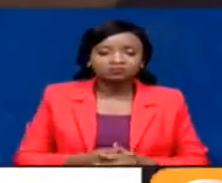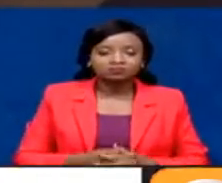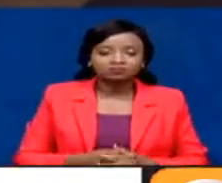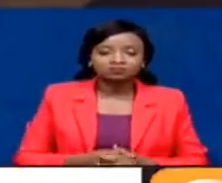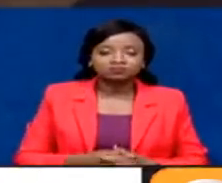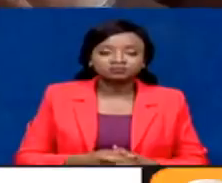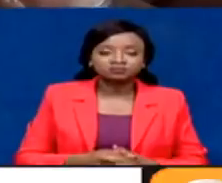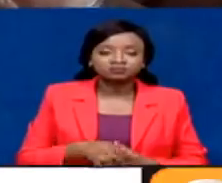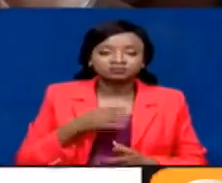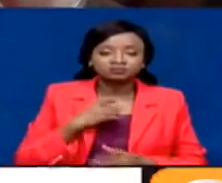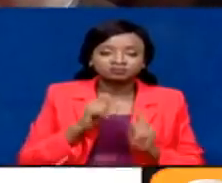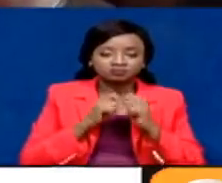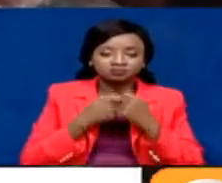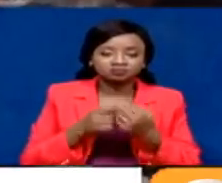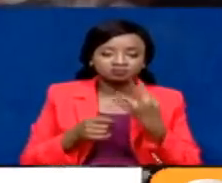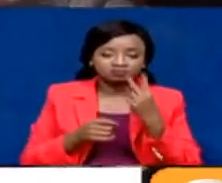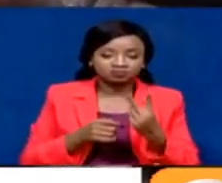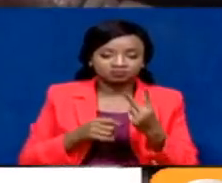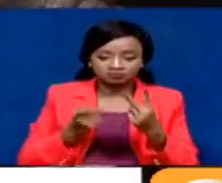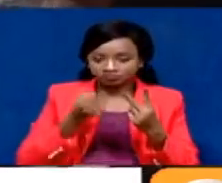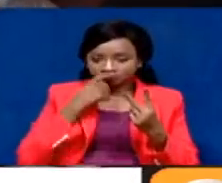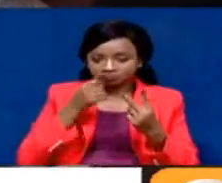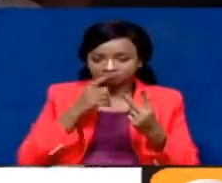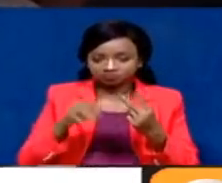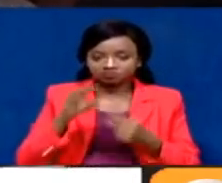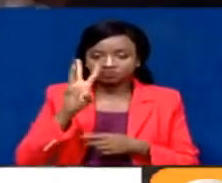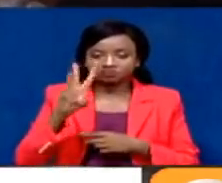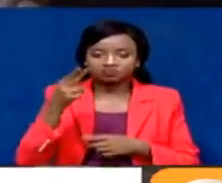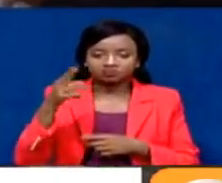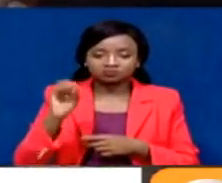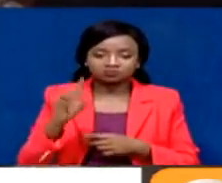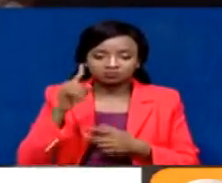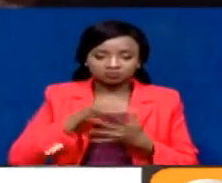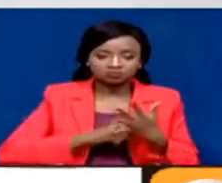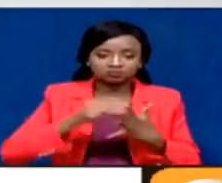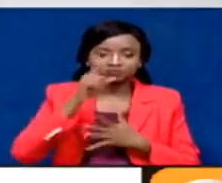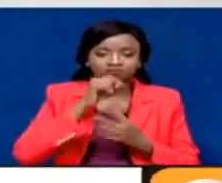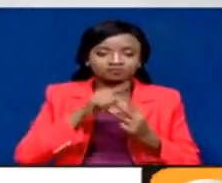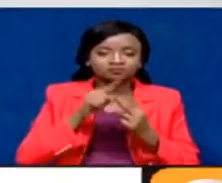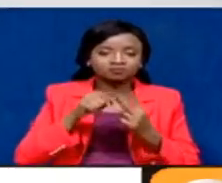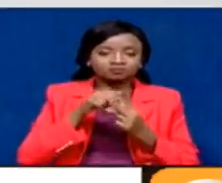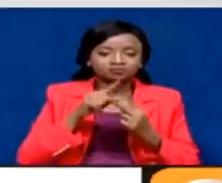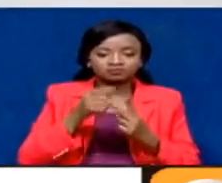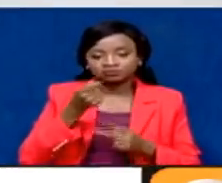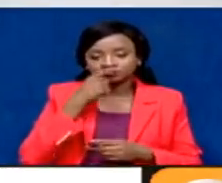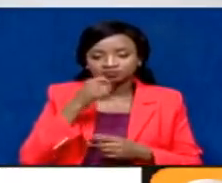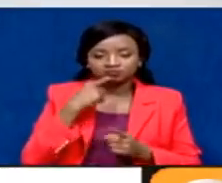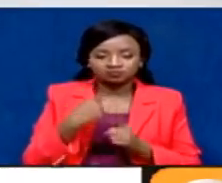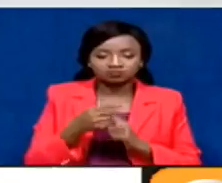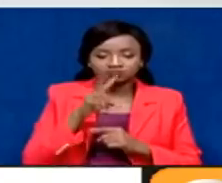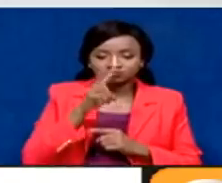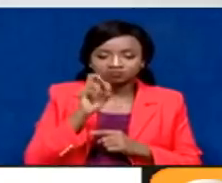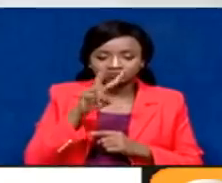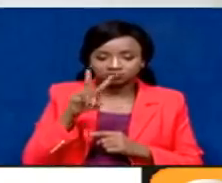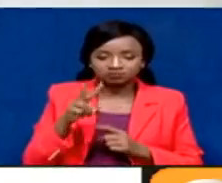Mchanganyiko wa dawa mbili za HIV uliidhinishwa na shirika la afya duniani WHO mwaka 2020